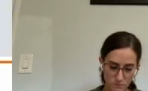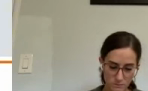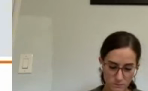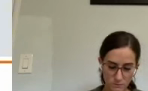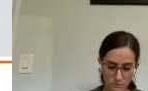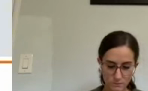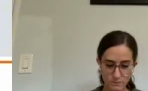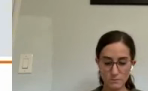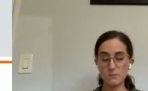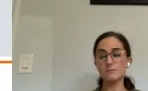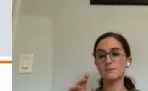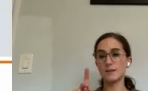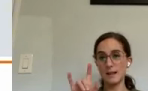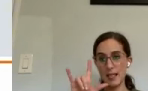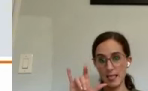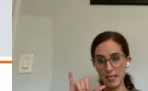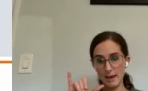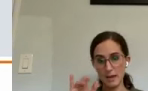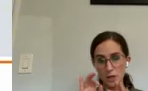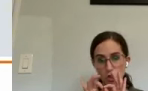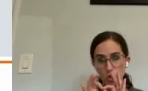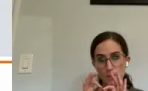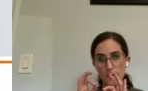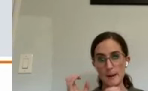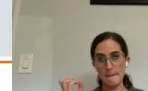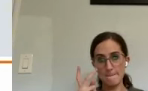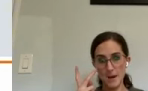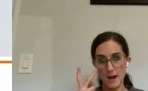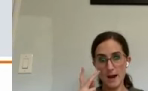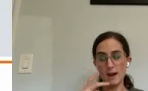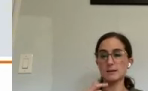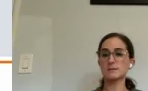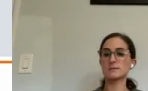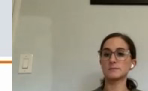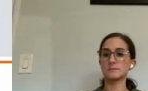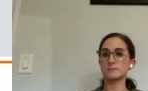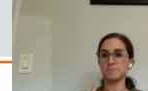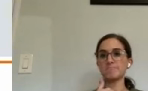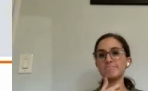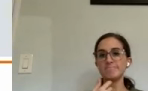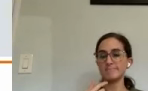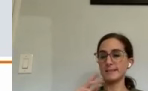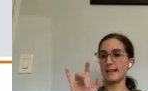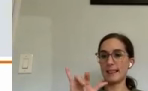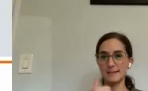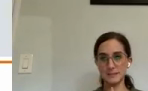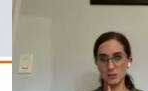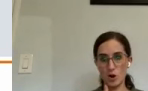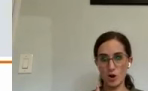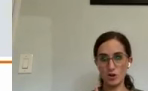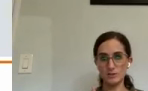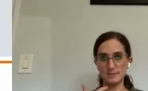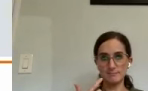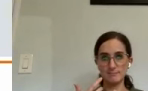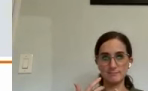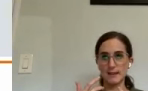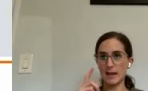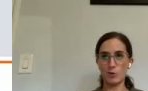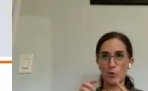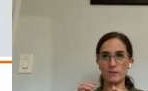I am back. I was thrown off and couldn't get back in. I apologize. Gracias. Thank you, Kelly. Thank you, Bernice, so much.